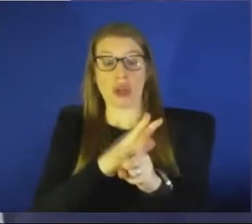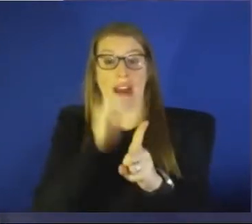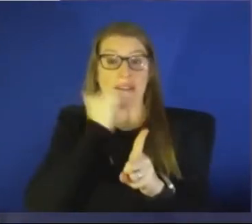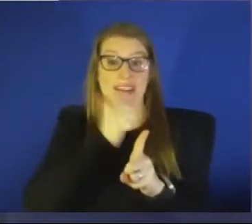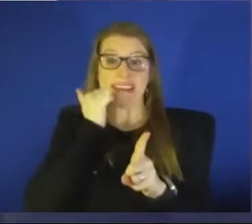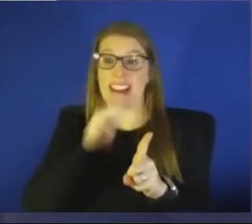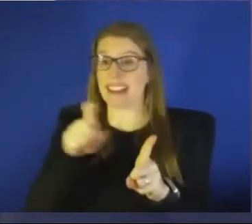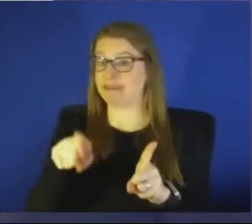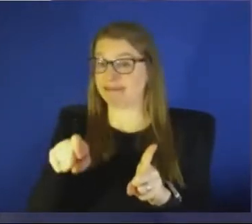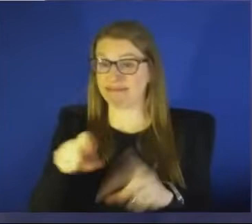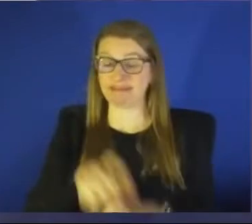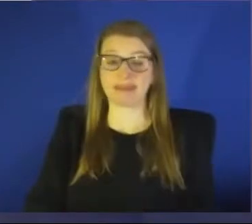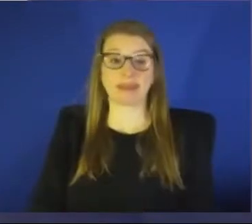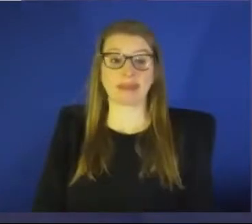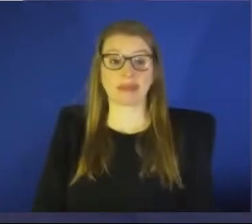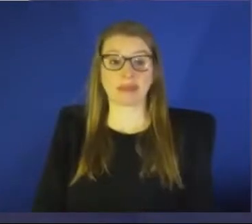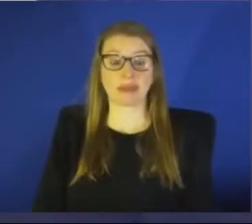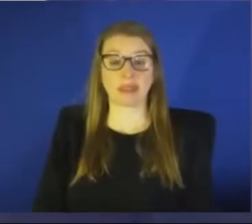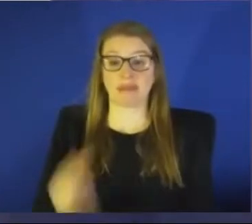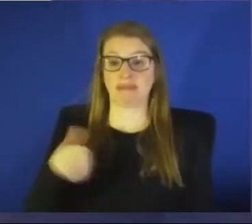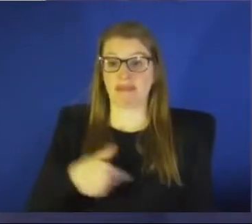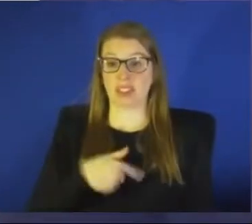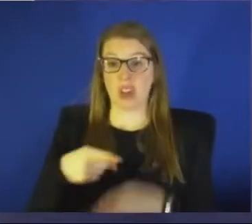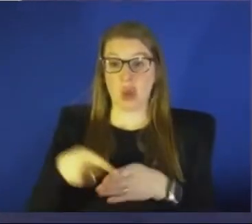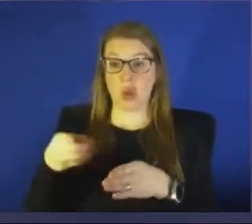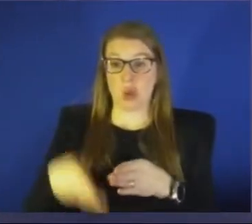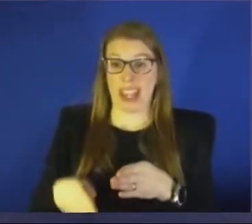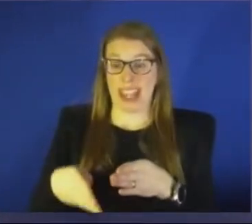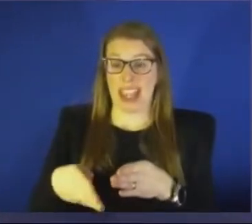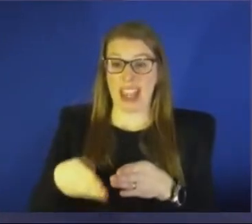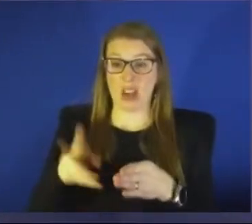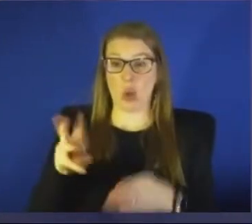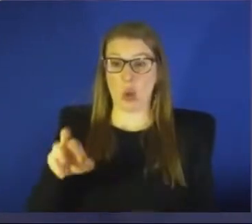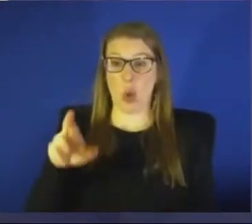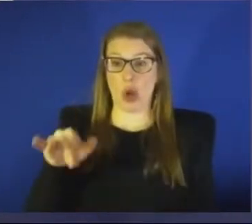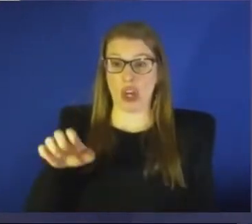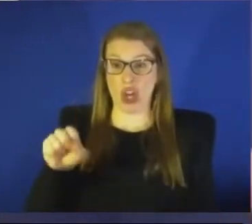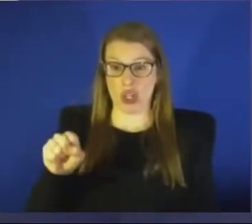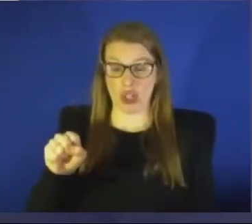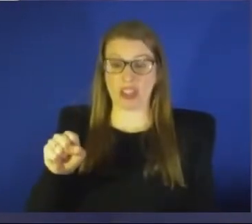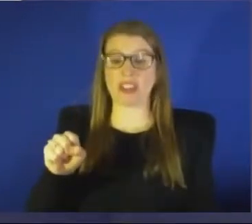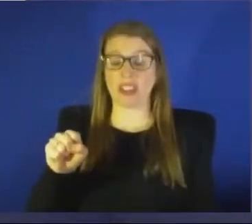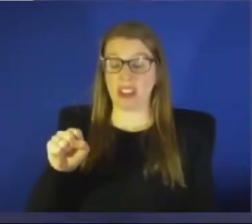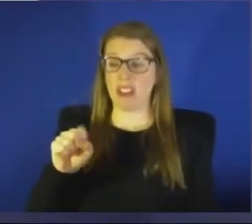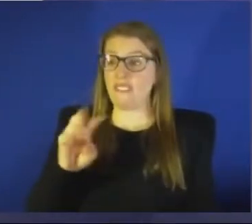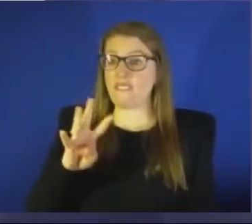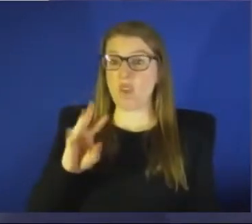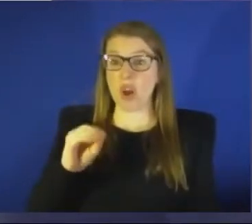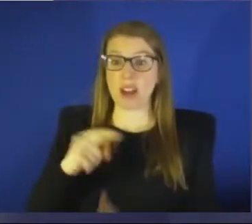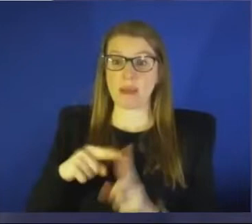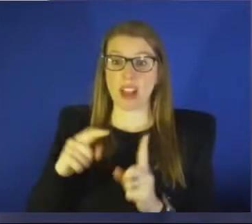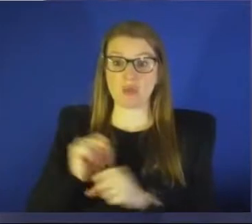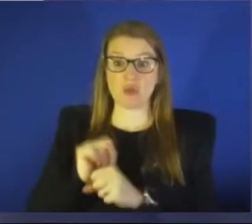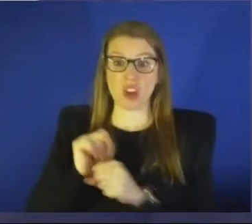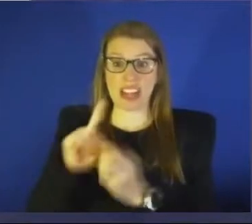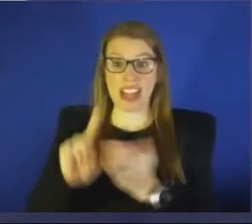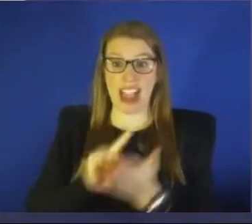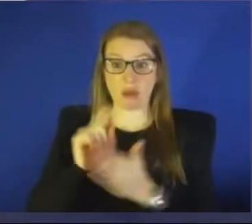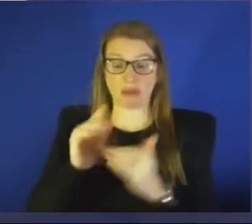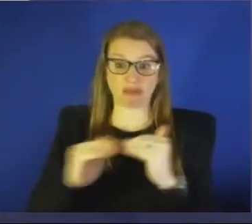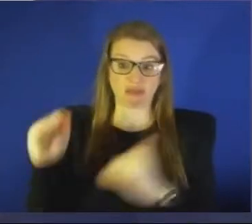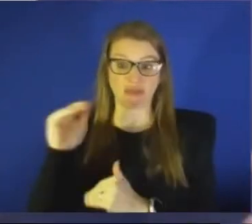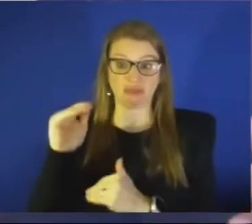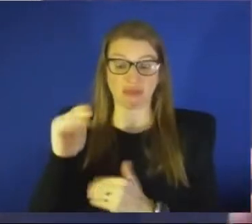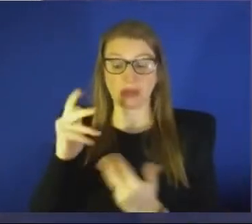Us weekend warriors, 40 plus or minus, when we go out and we just play softball on a Saturday afternoon and we go